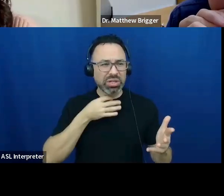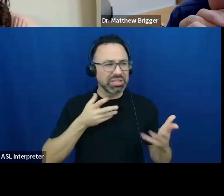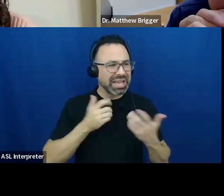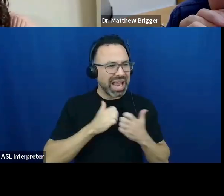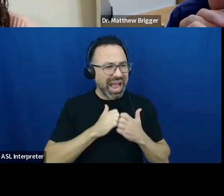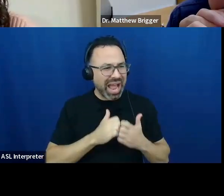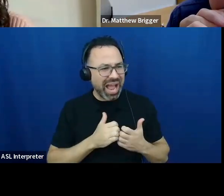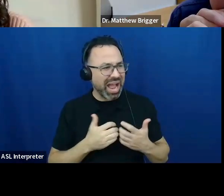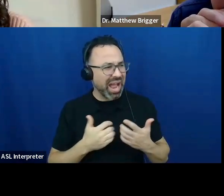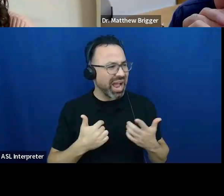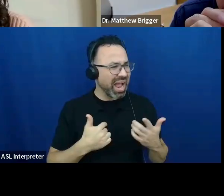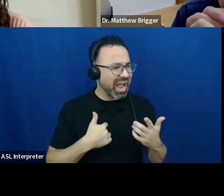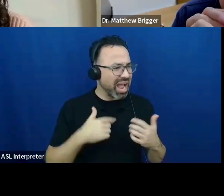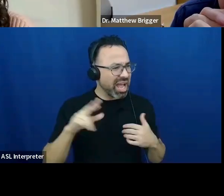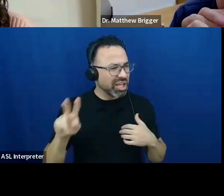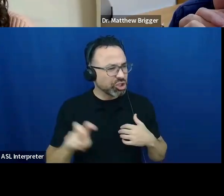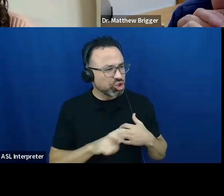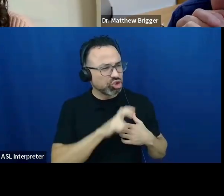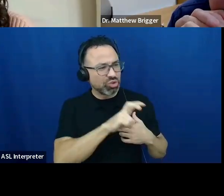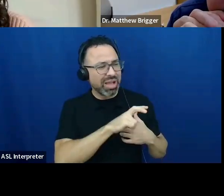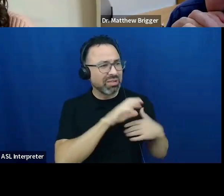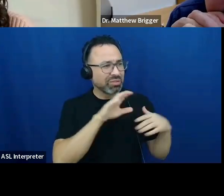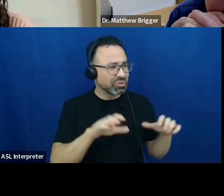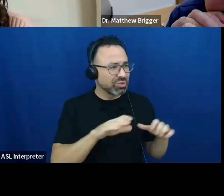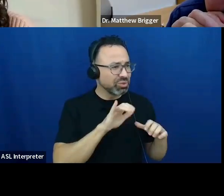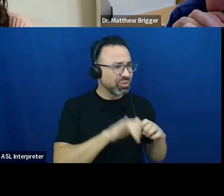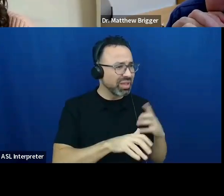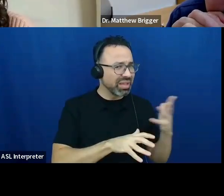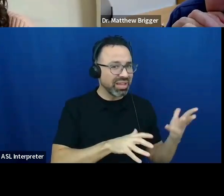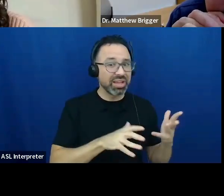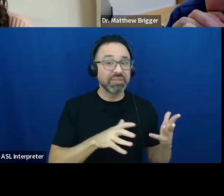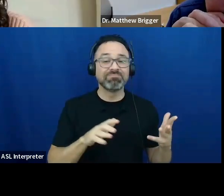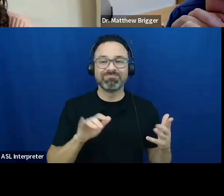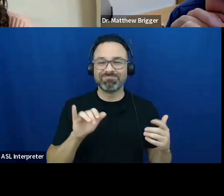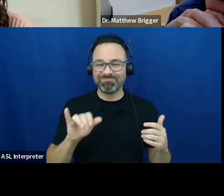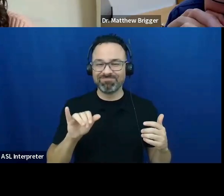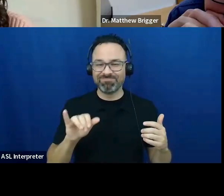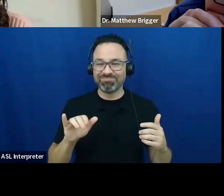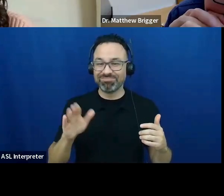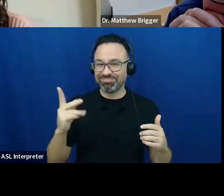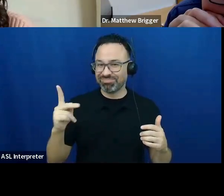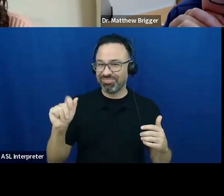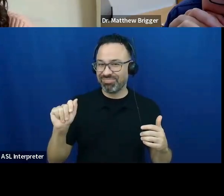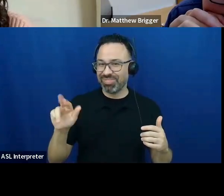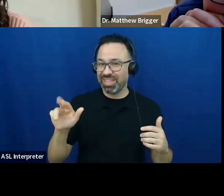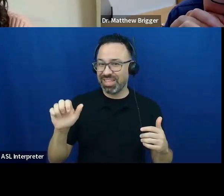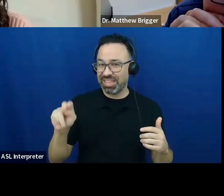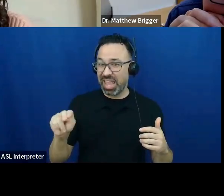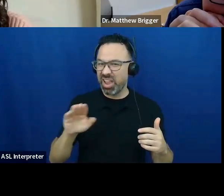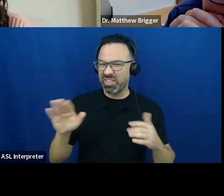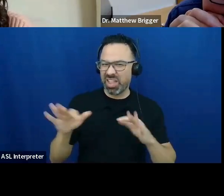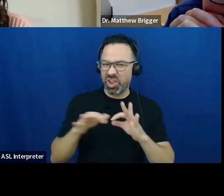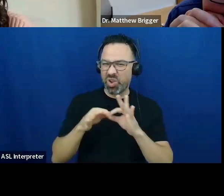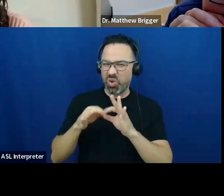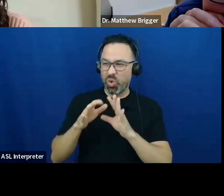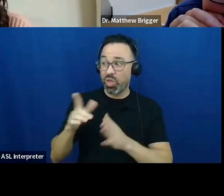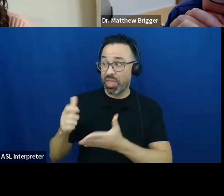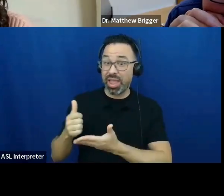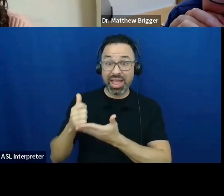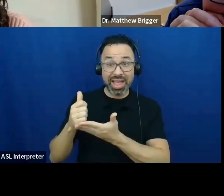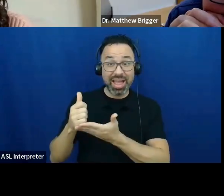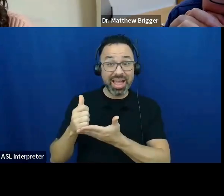to be able to travel and do that, this is something that Karen or their coordinator helps